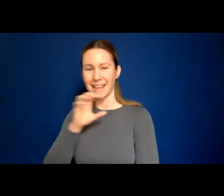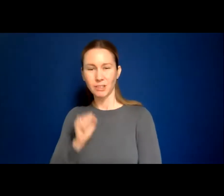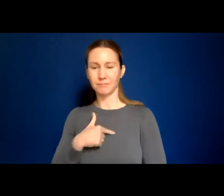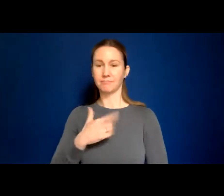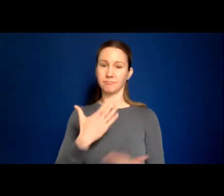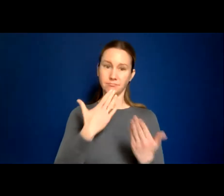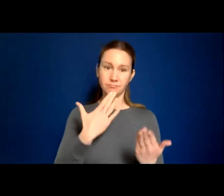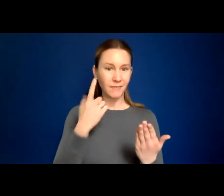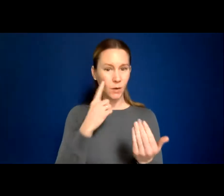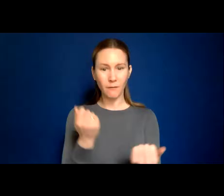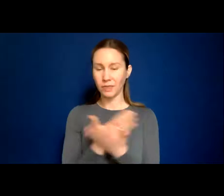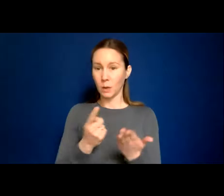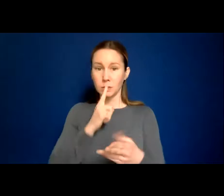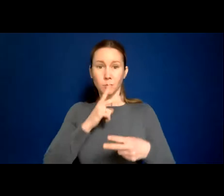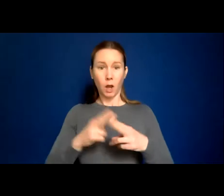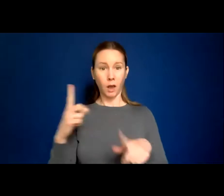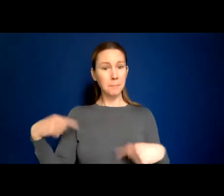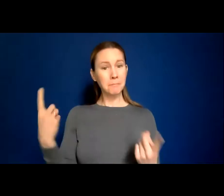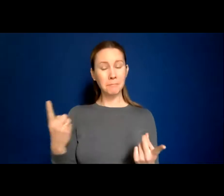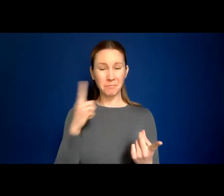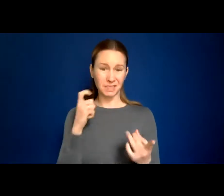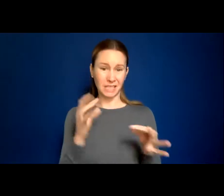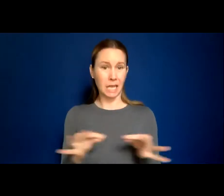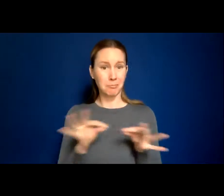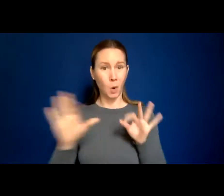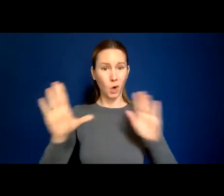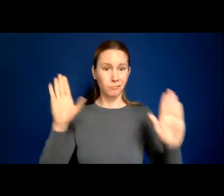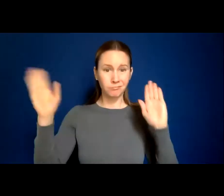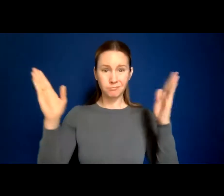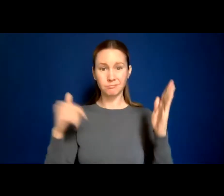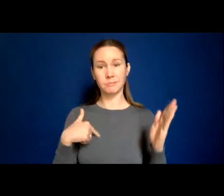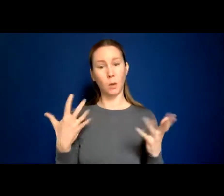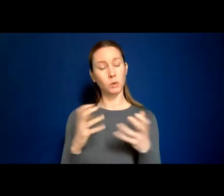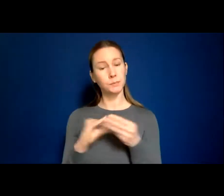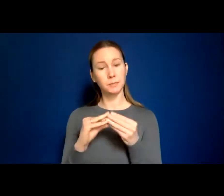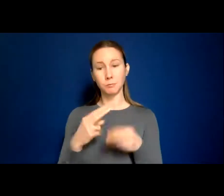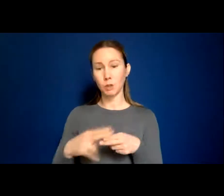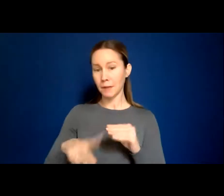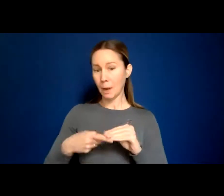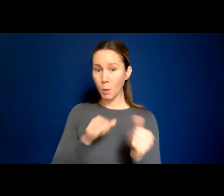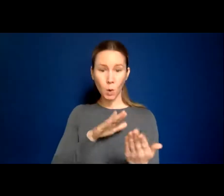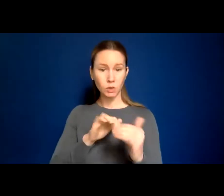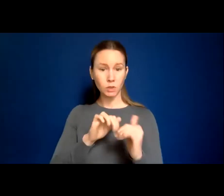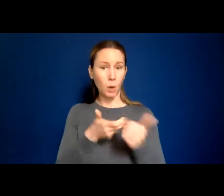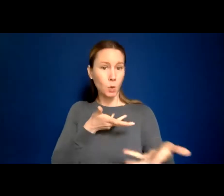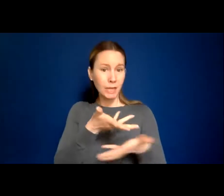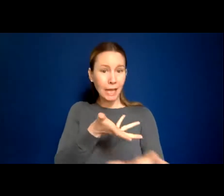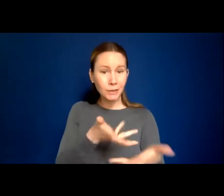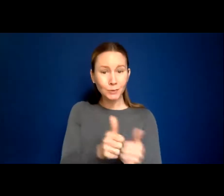Rojas brought up because it's so important. And I wanted to touch briefly on some of the approaches on how to engage